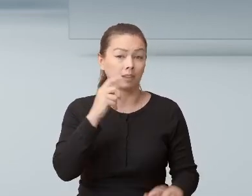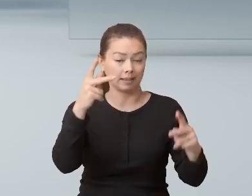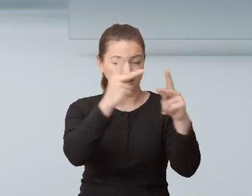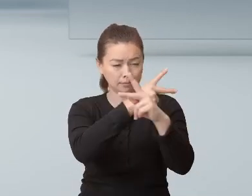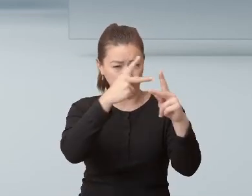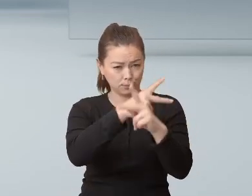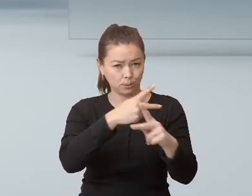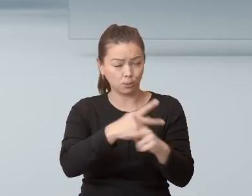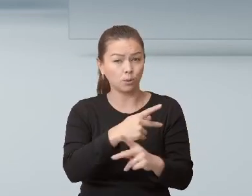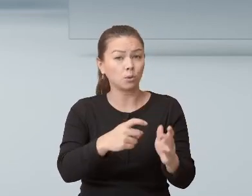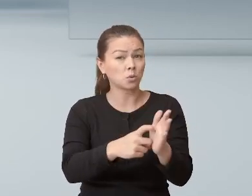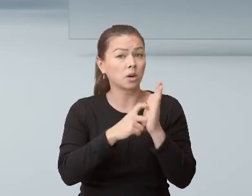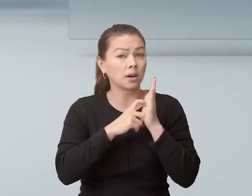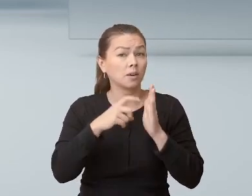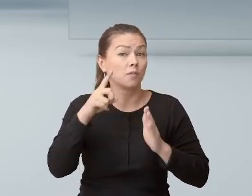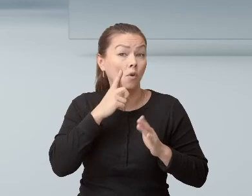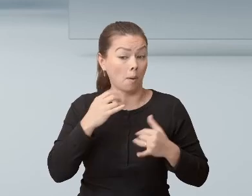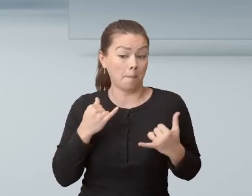AI